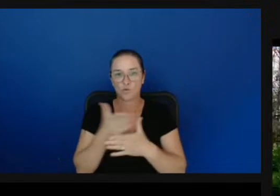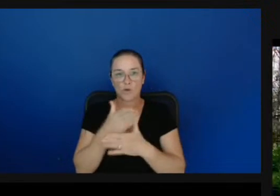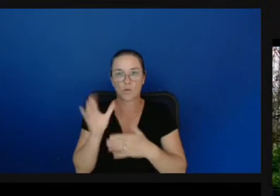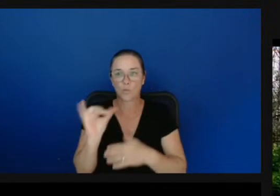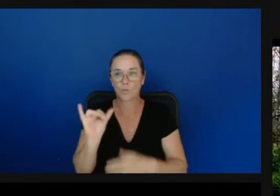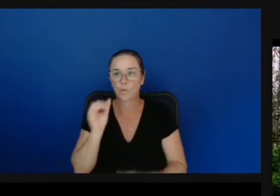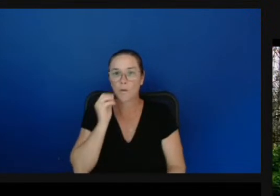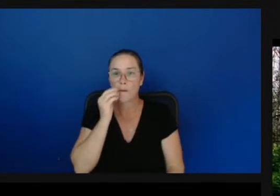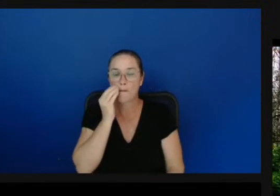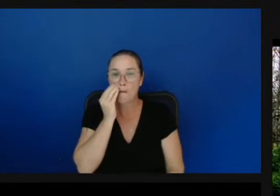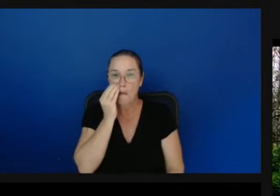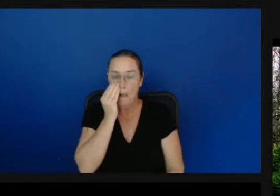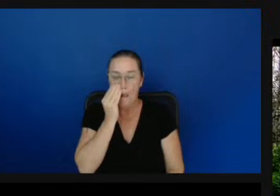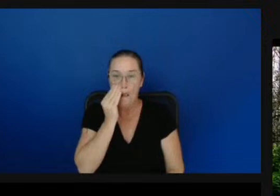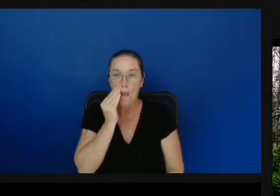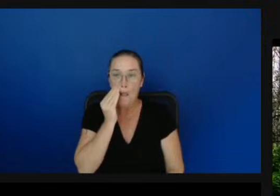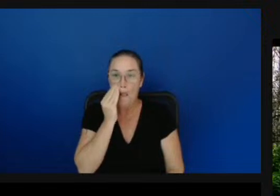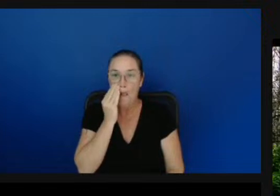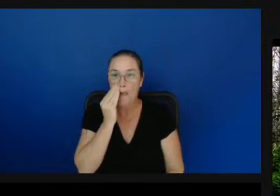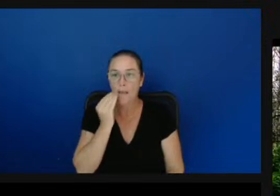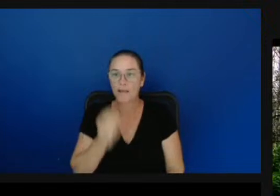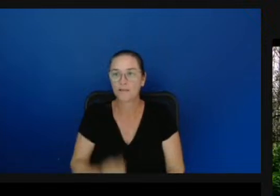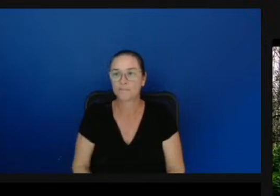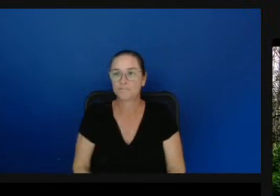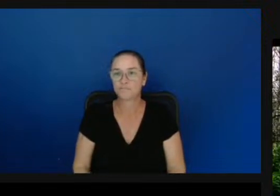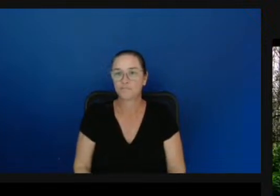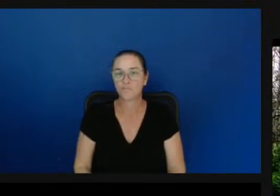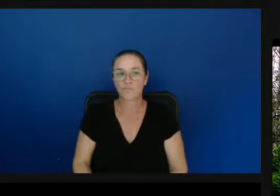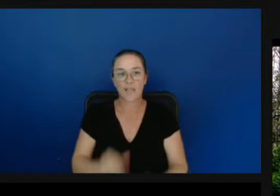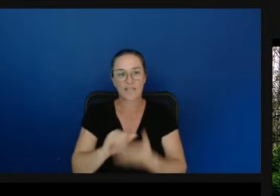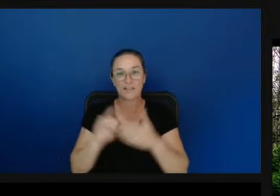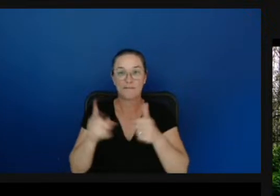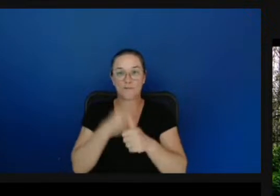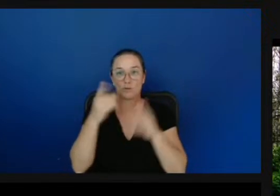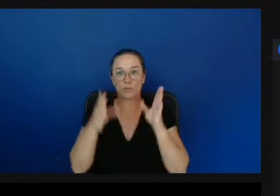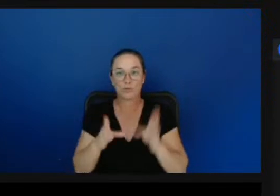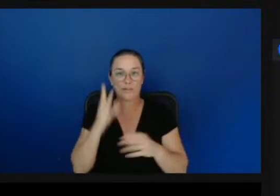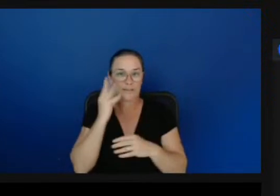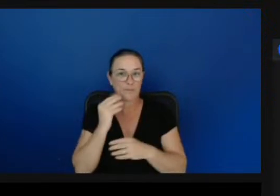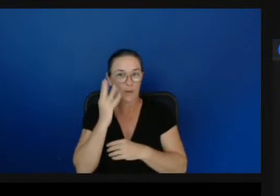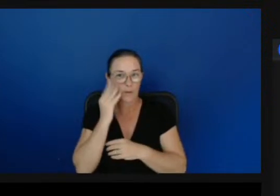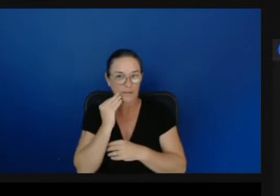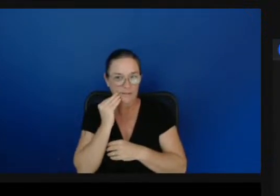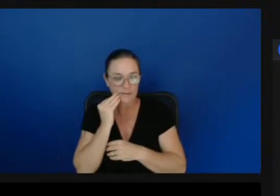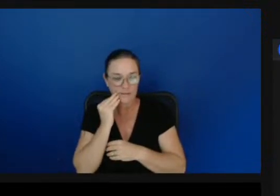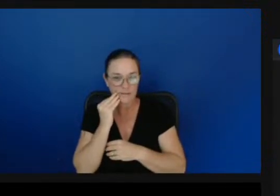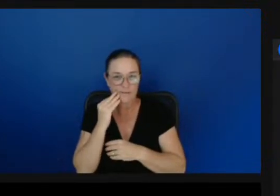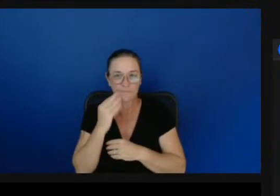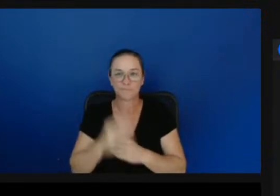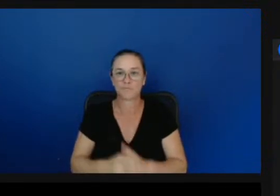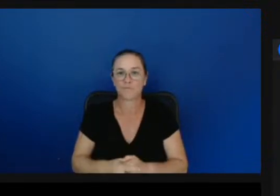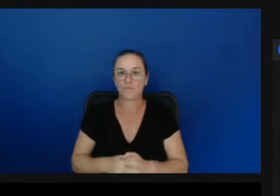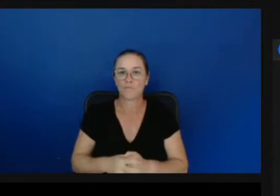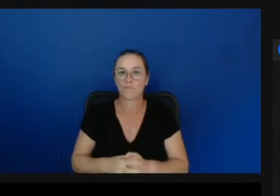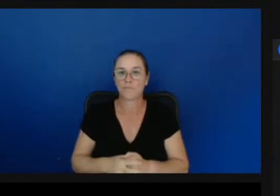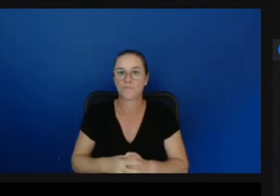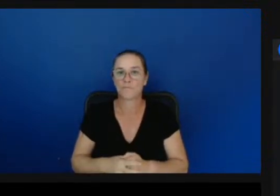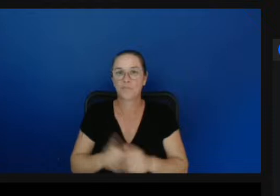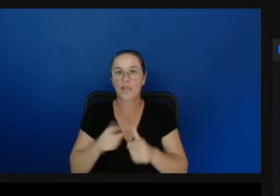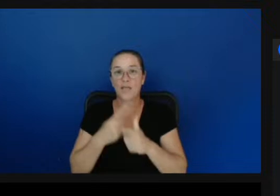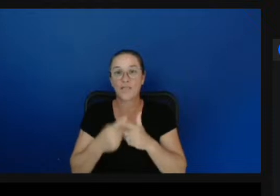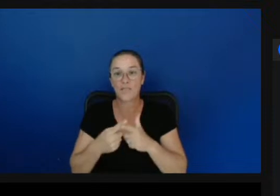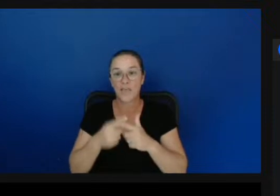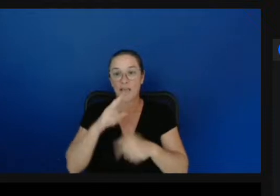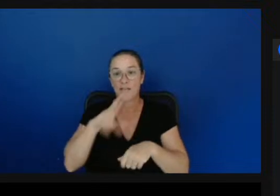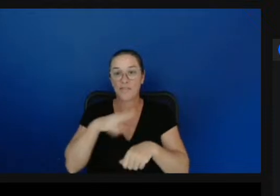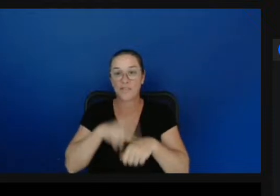So that is first-person experience of that. Then a national park comes out on